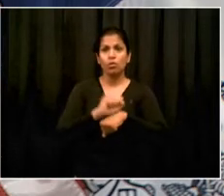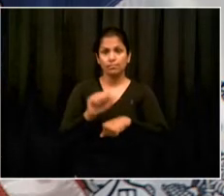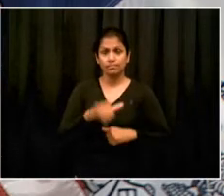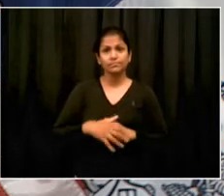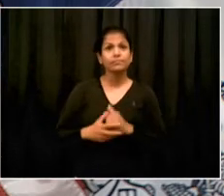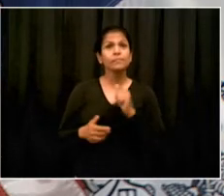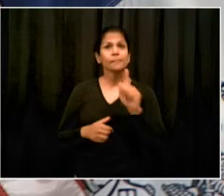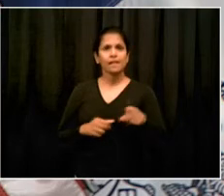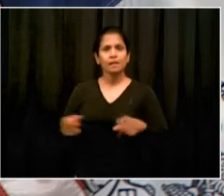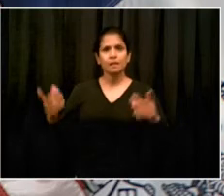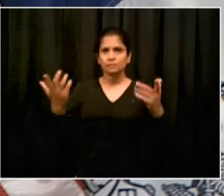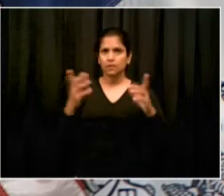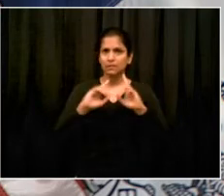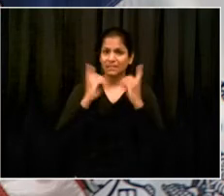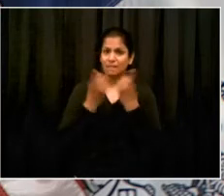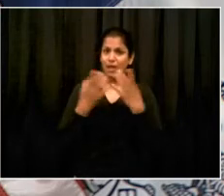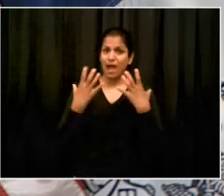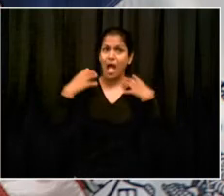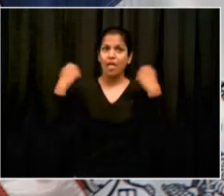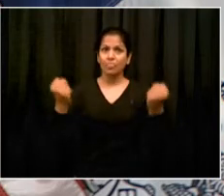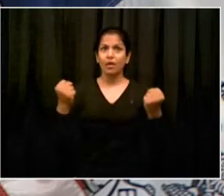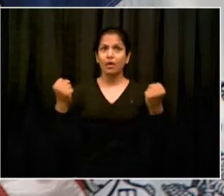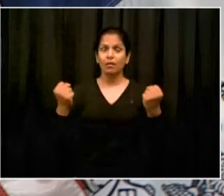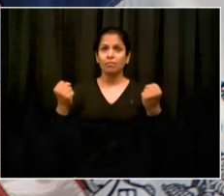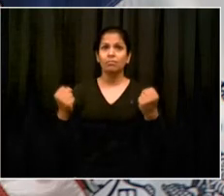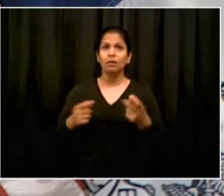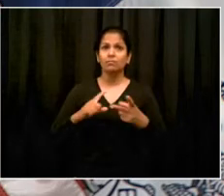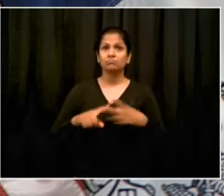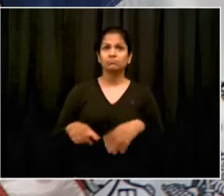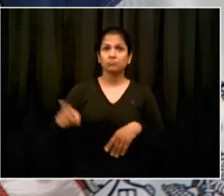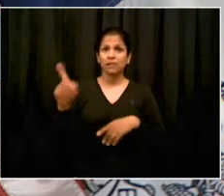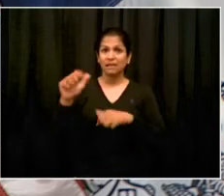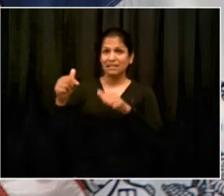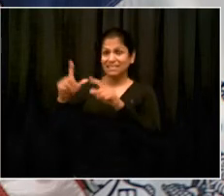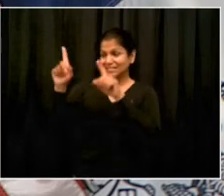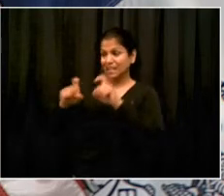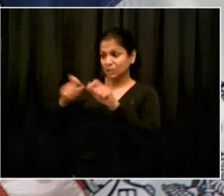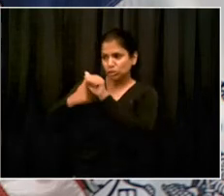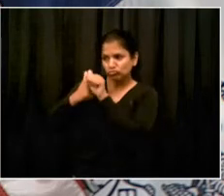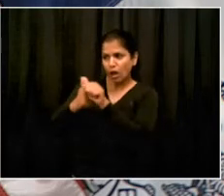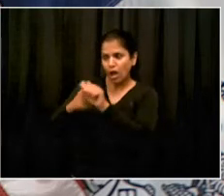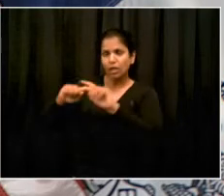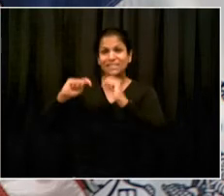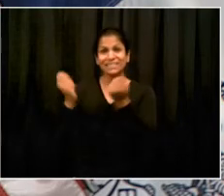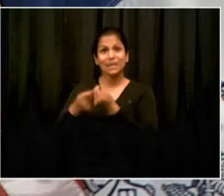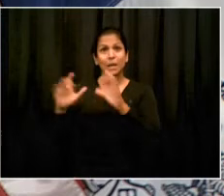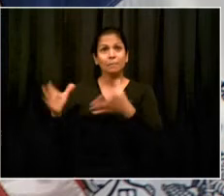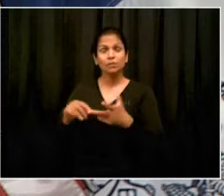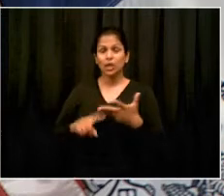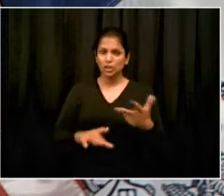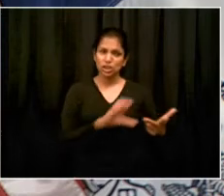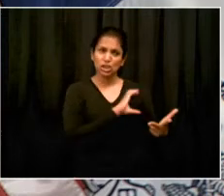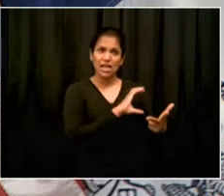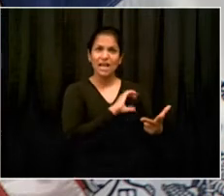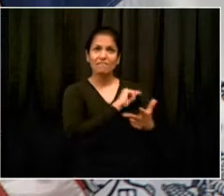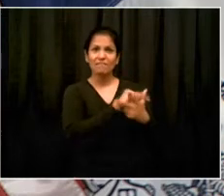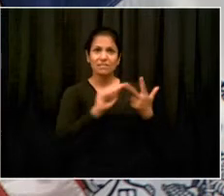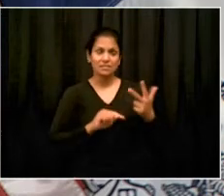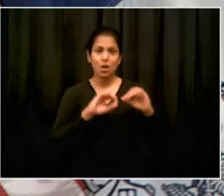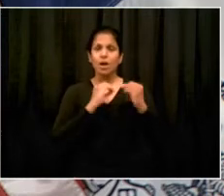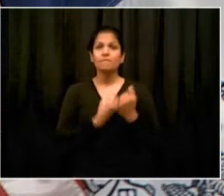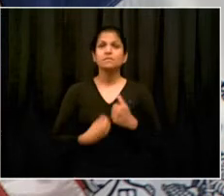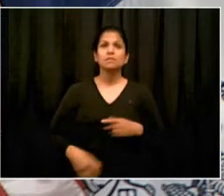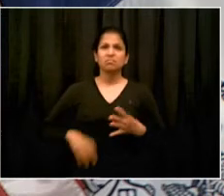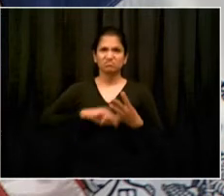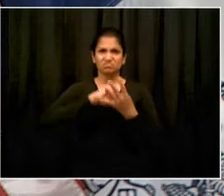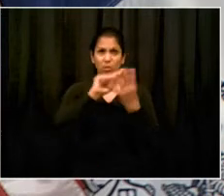but Special Enforcement, Sheriff's Office, NYPD, and then other agencies that have enforcement personnel are